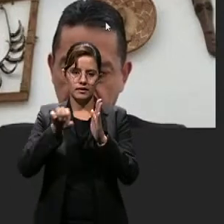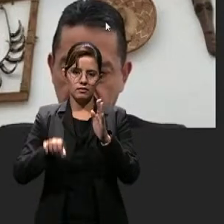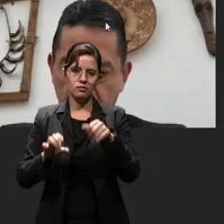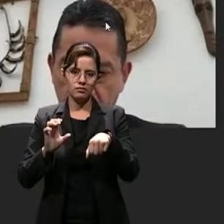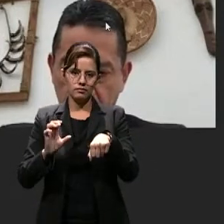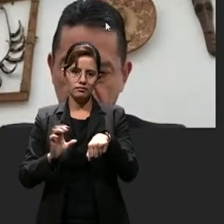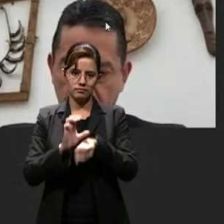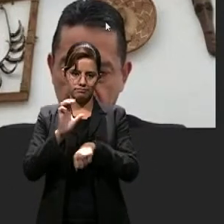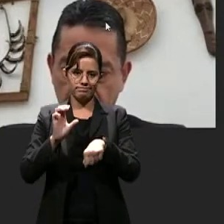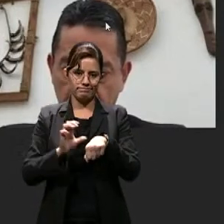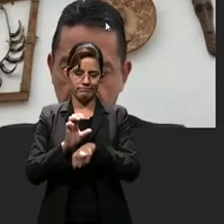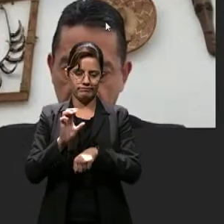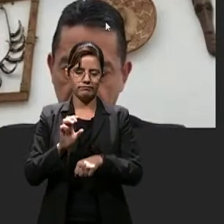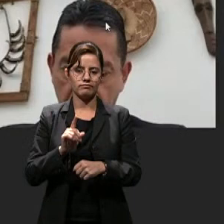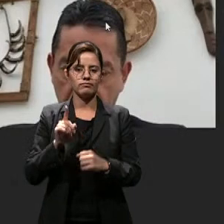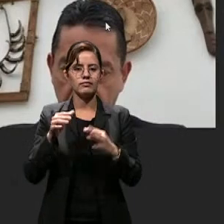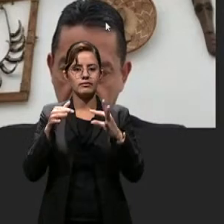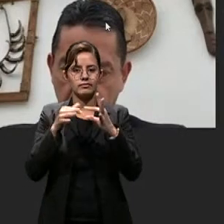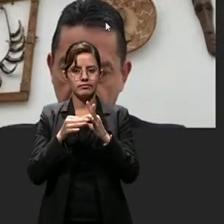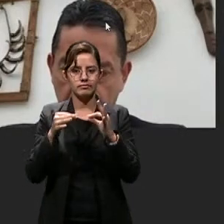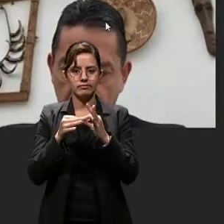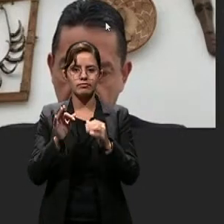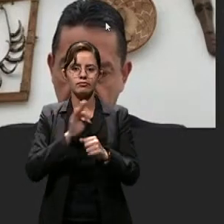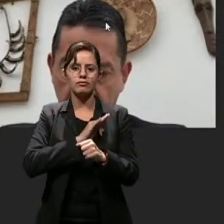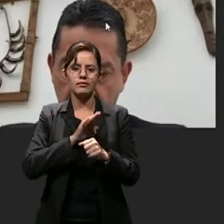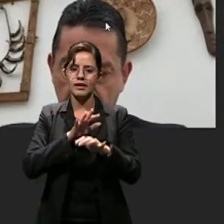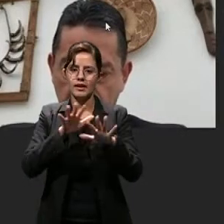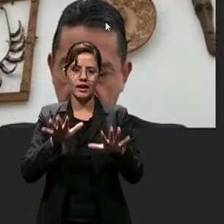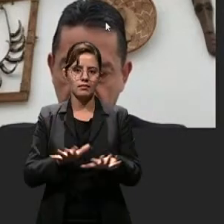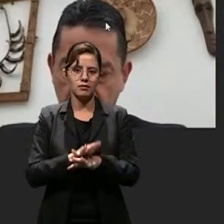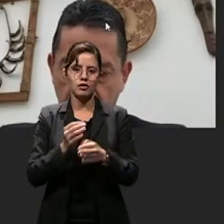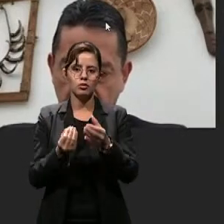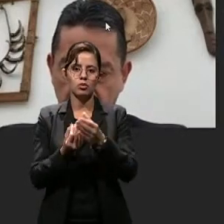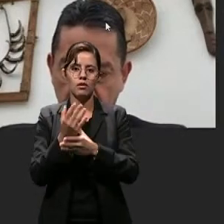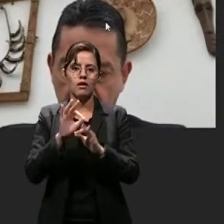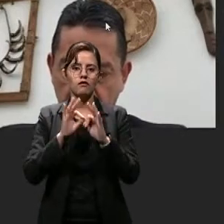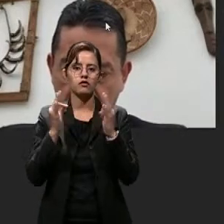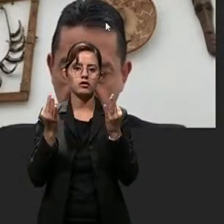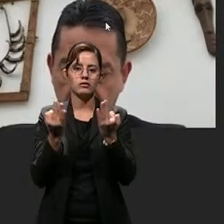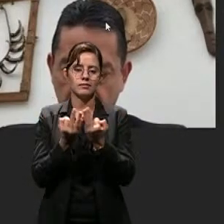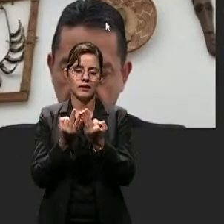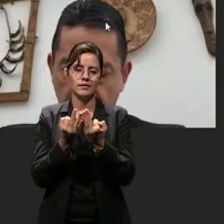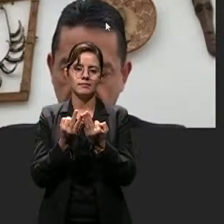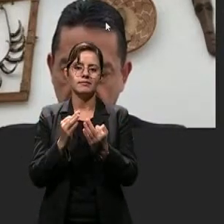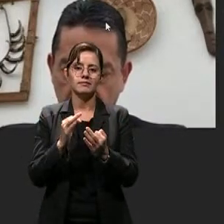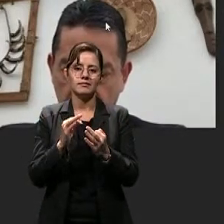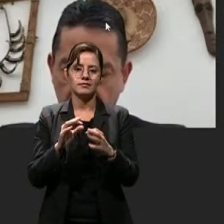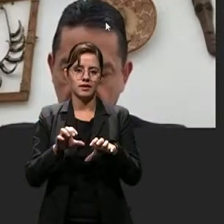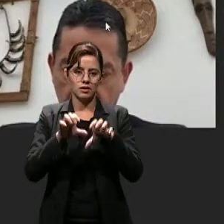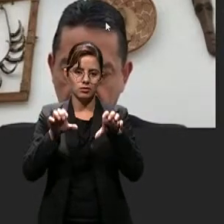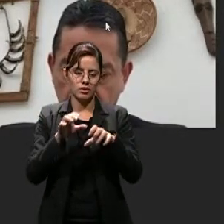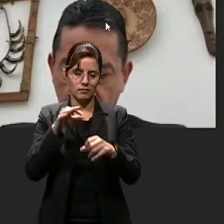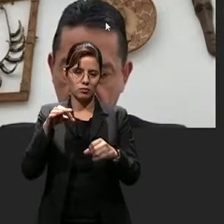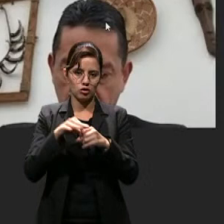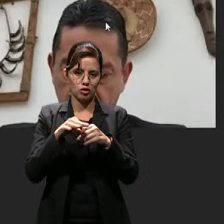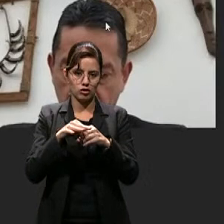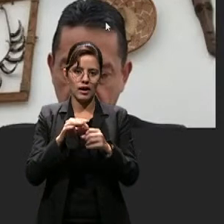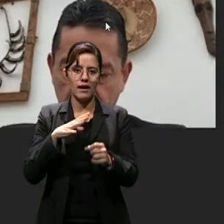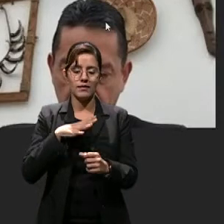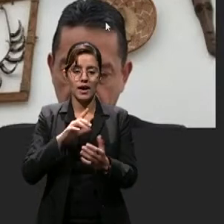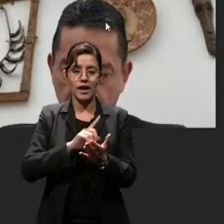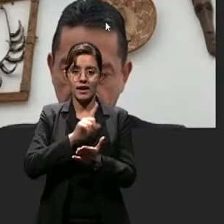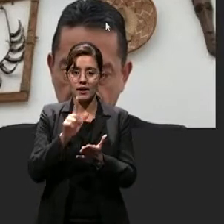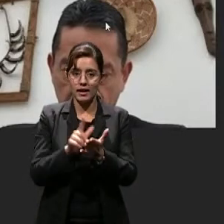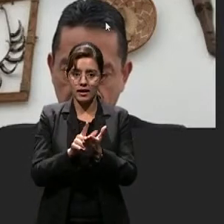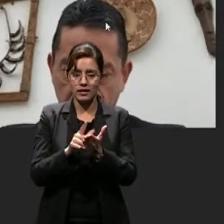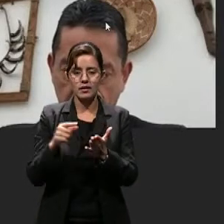example, in Colombia, when we were talking about going to an e-vote, we have a lay that says that we were going